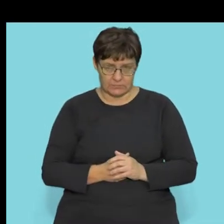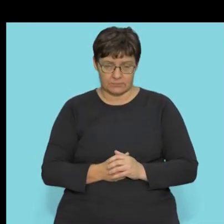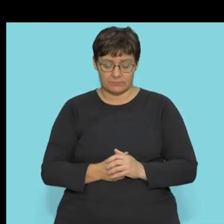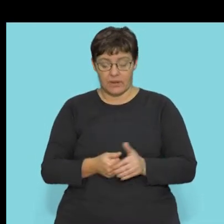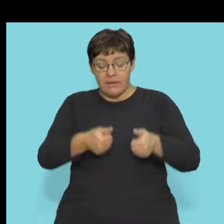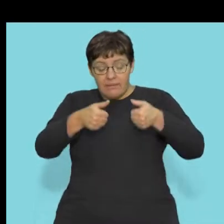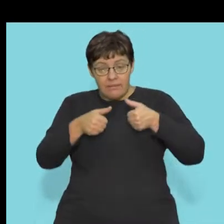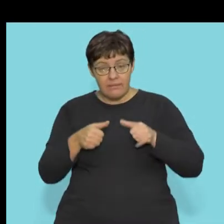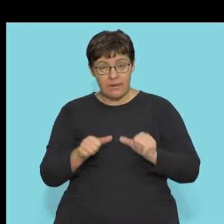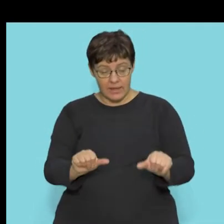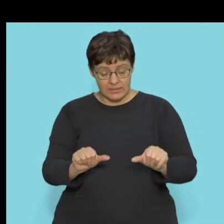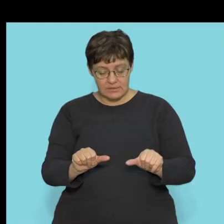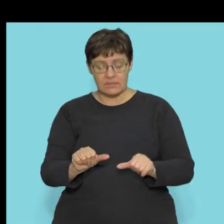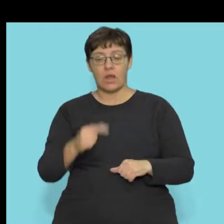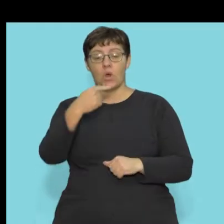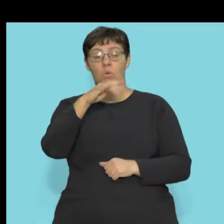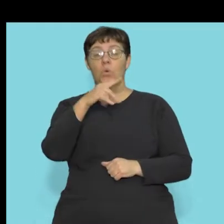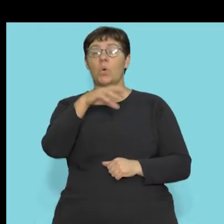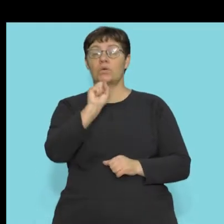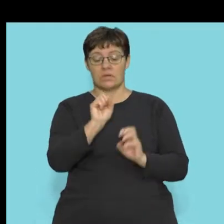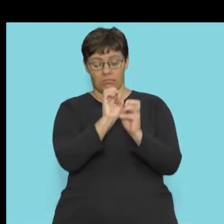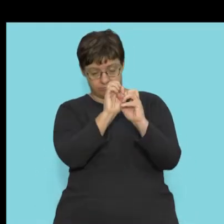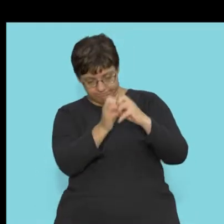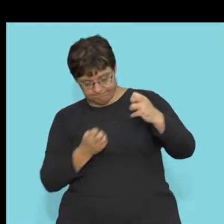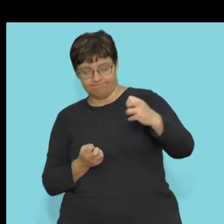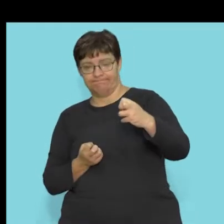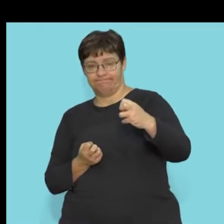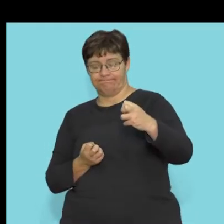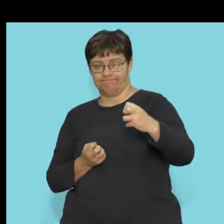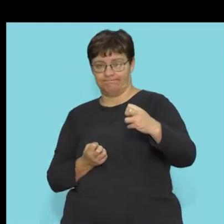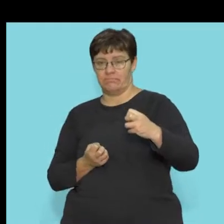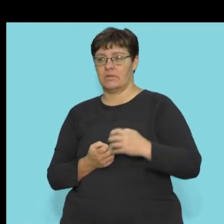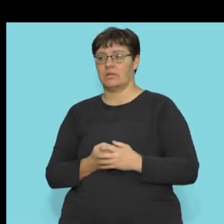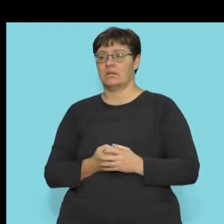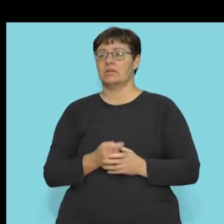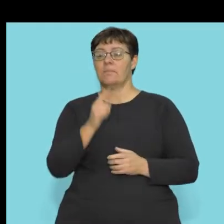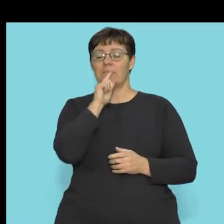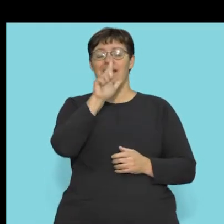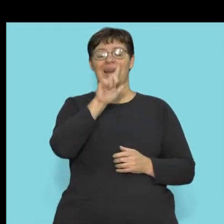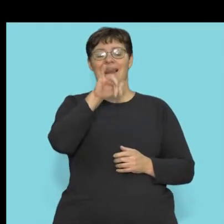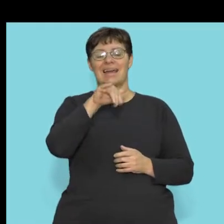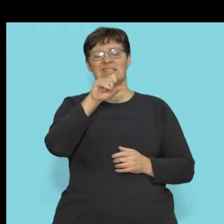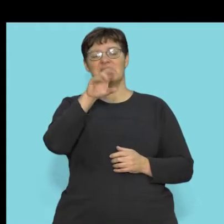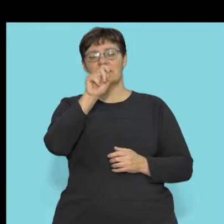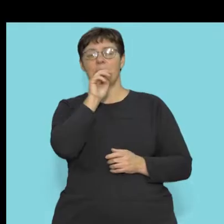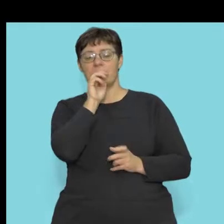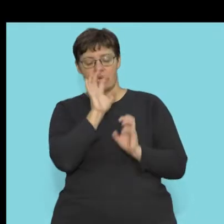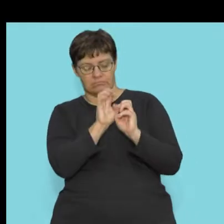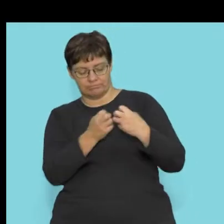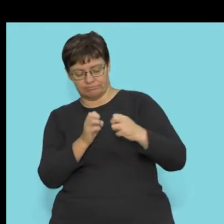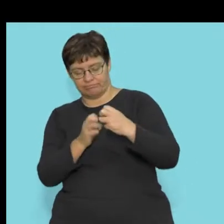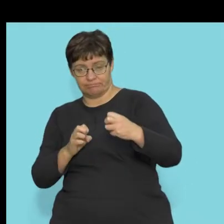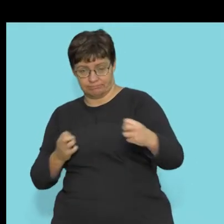The next step of the process is when glucose is broken down. As I mentioned, the word lysis refers